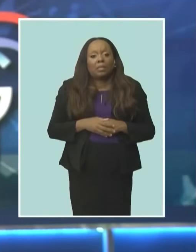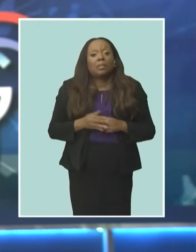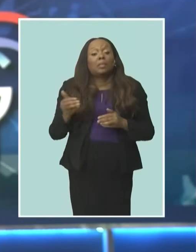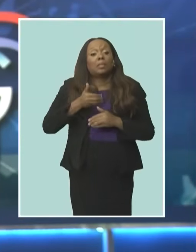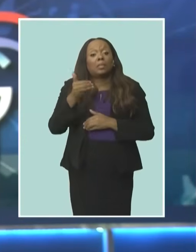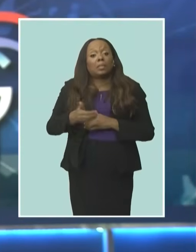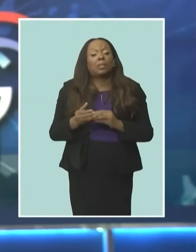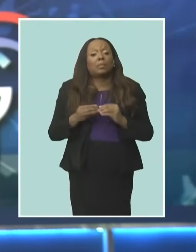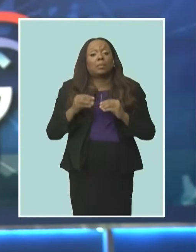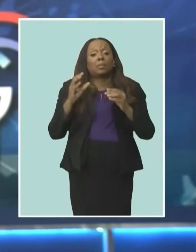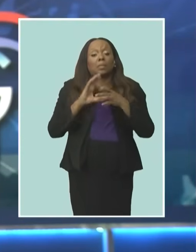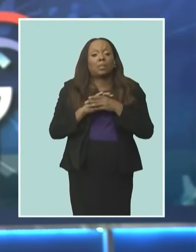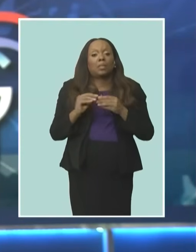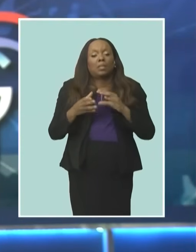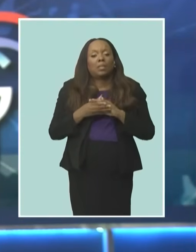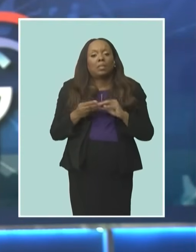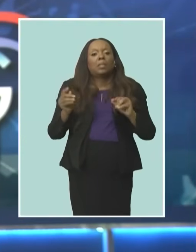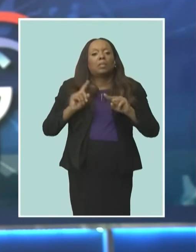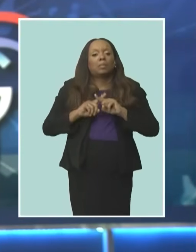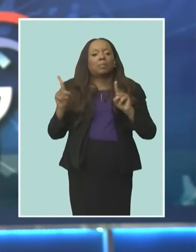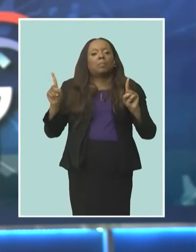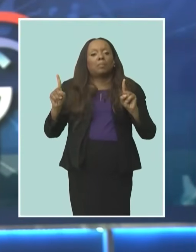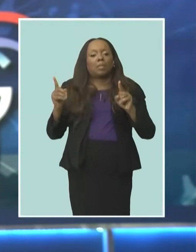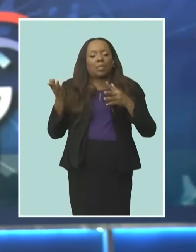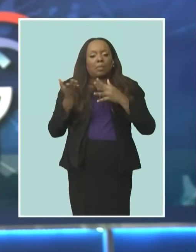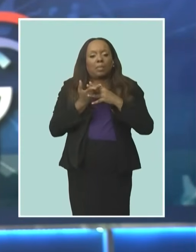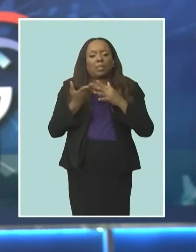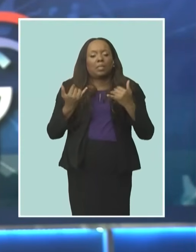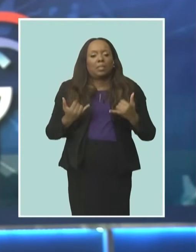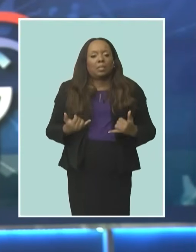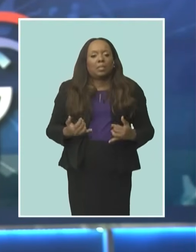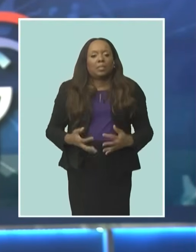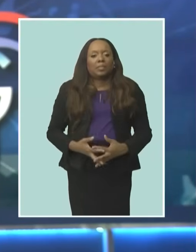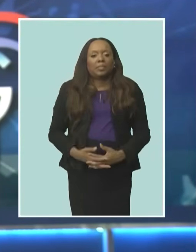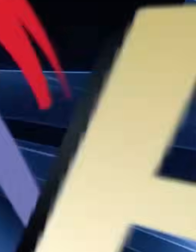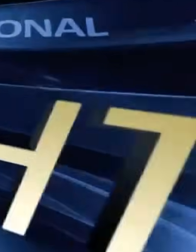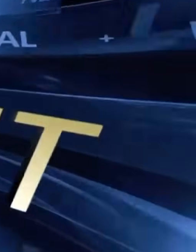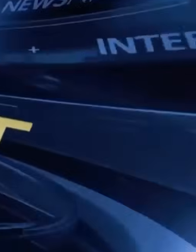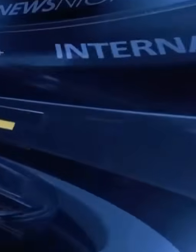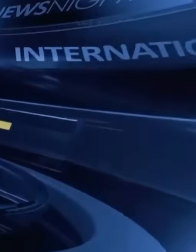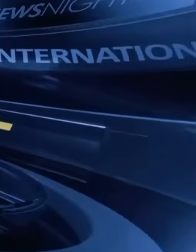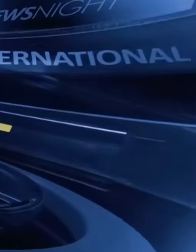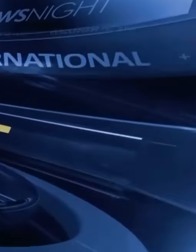Coming up on Newsnight, Barbados continues to modernize its legal framework.